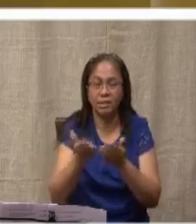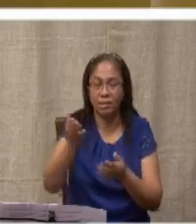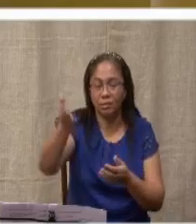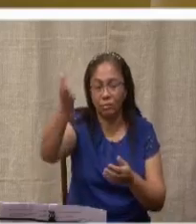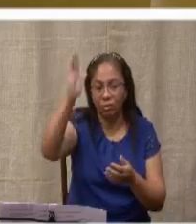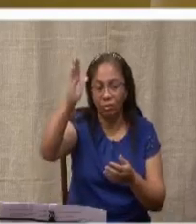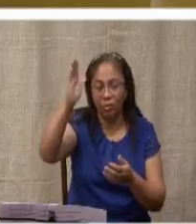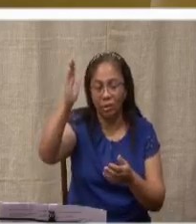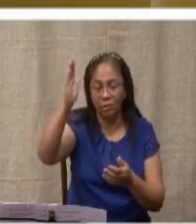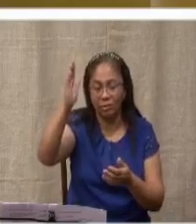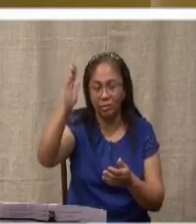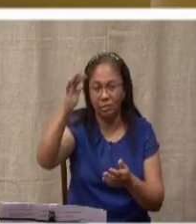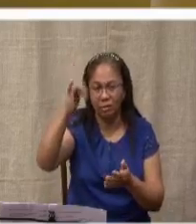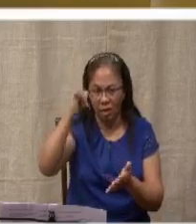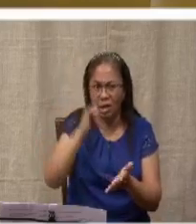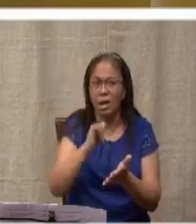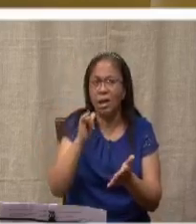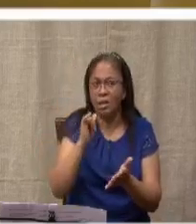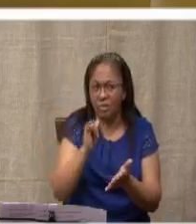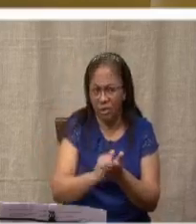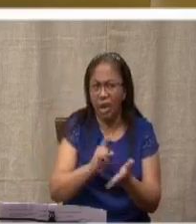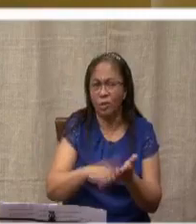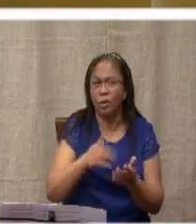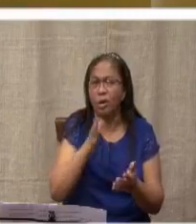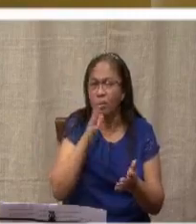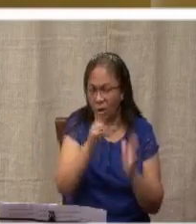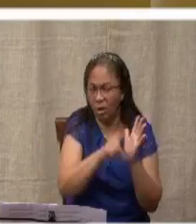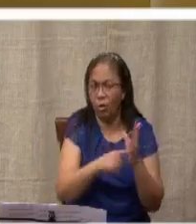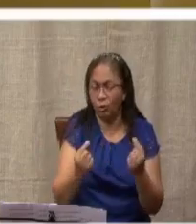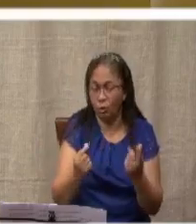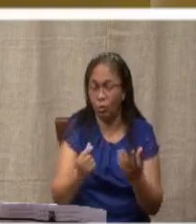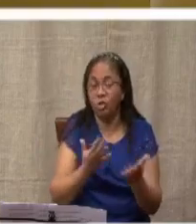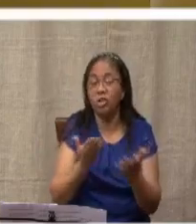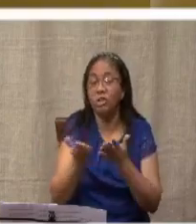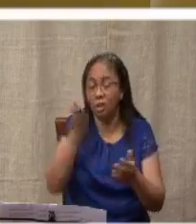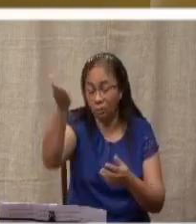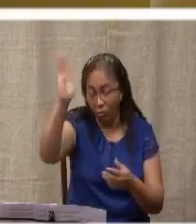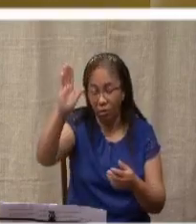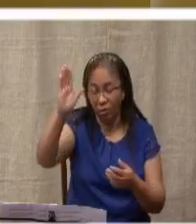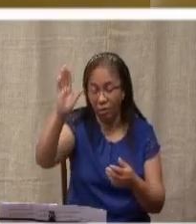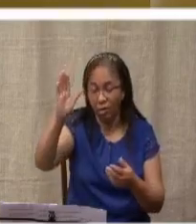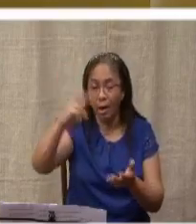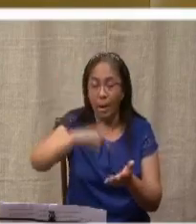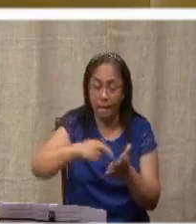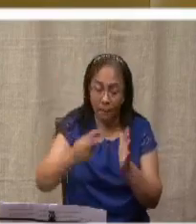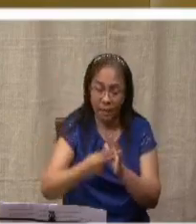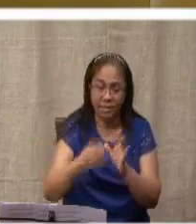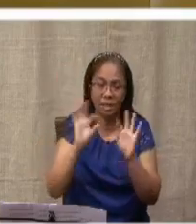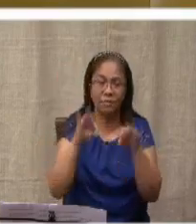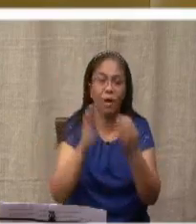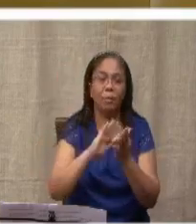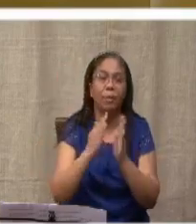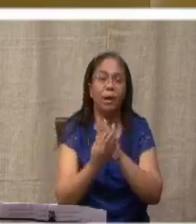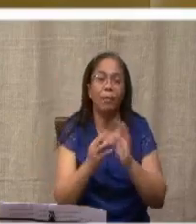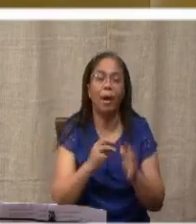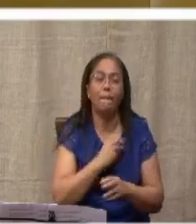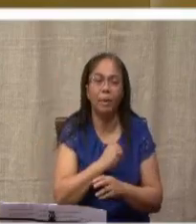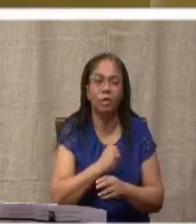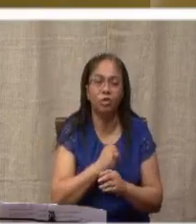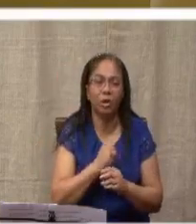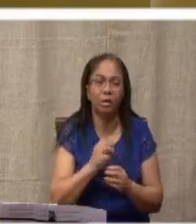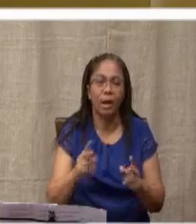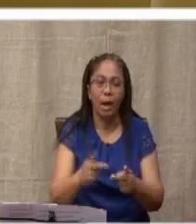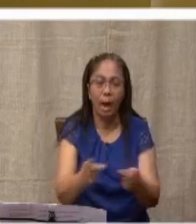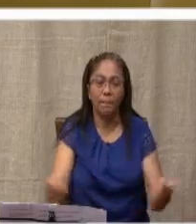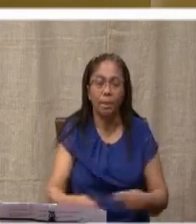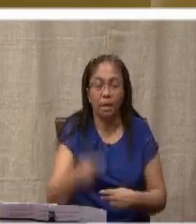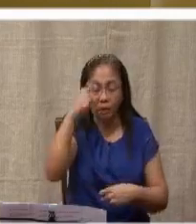that's what she did she turned to save god the family becomes a mission and the source of healing for